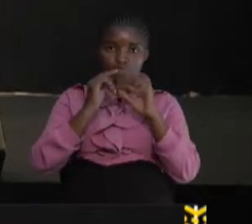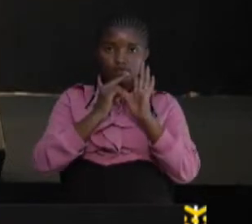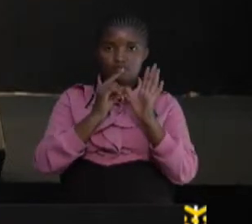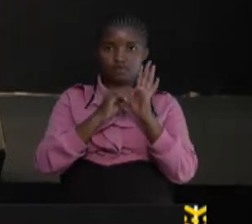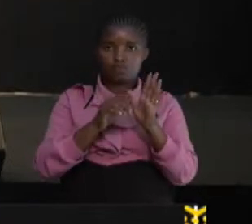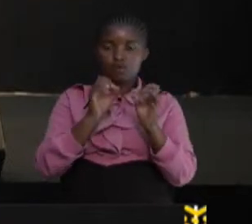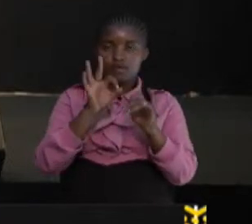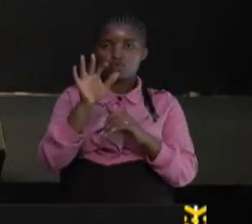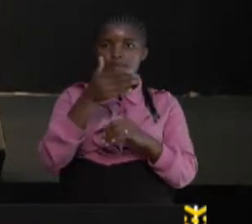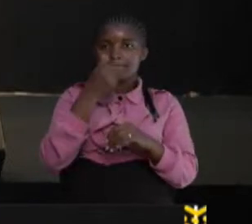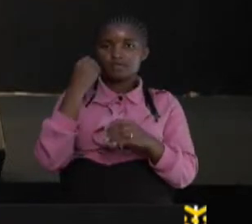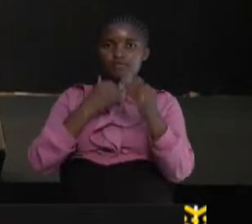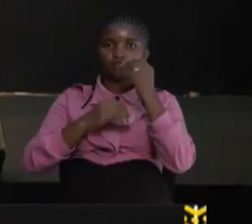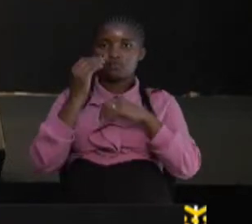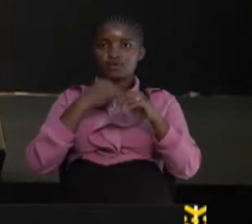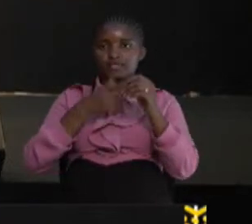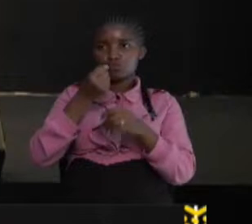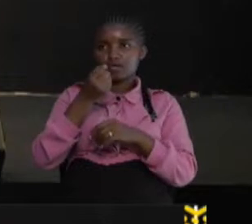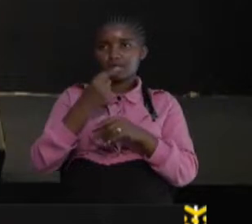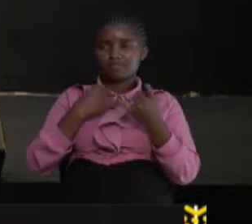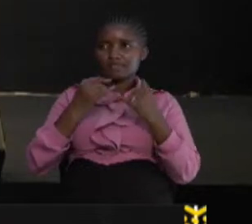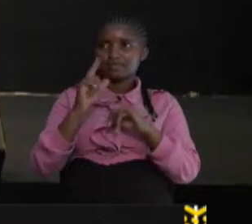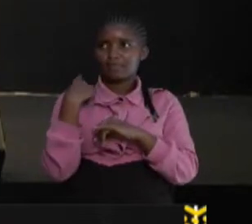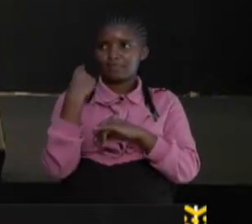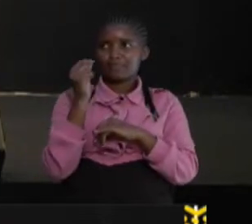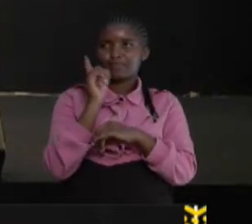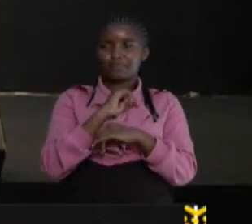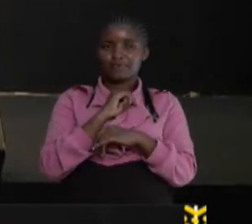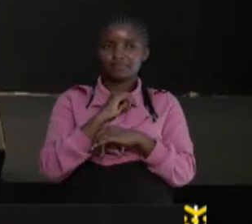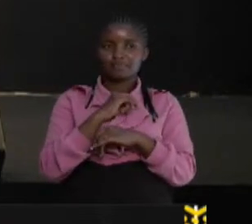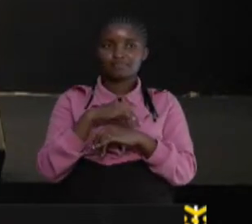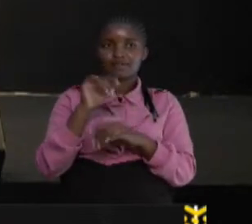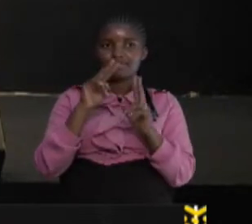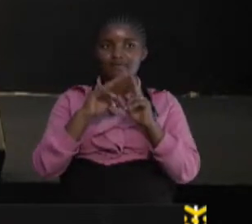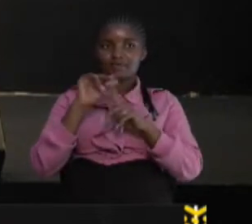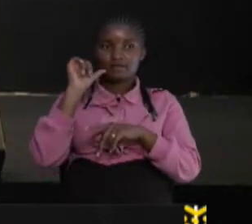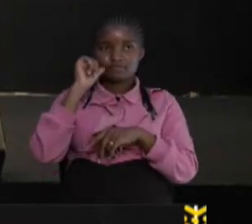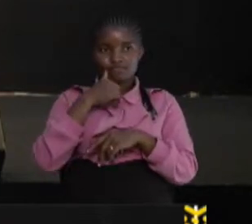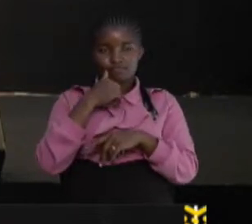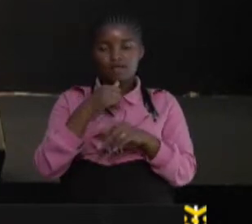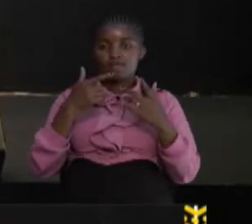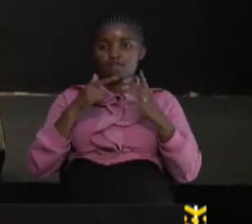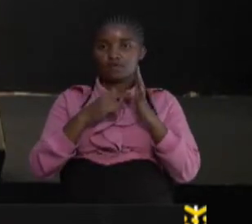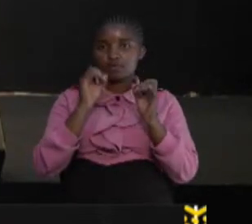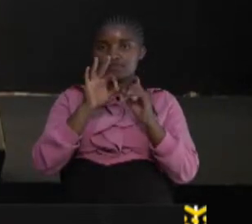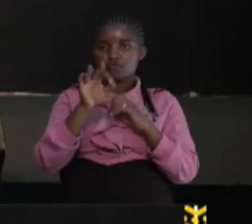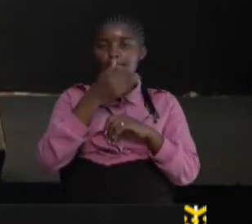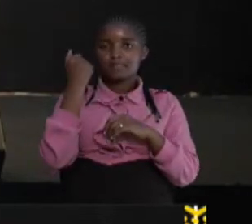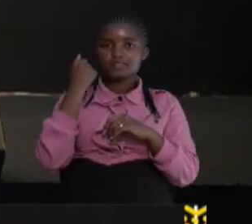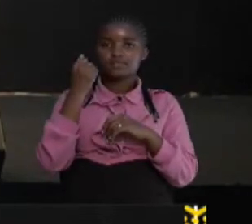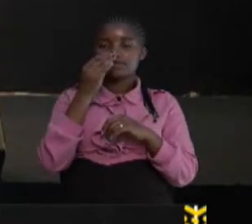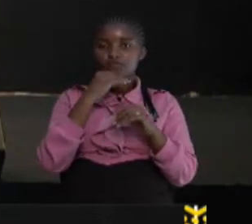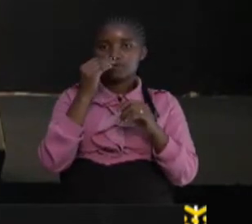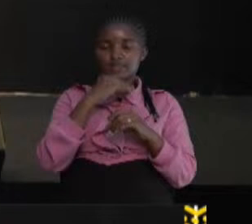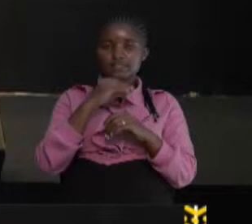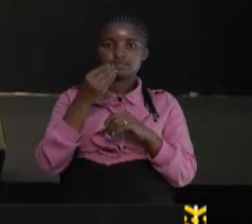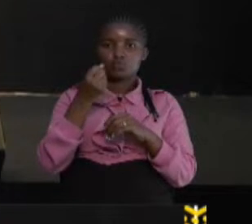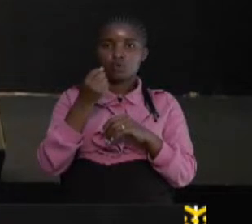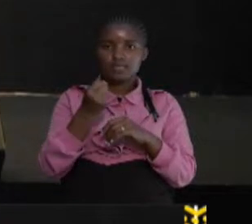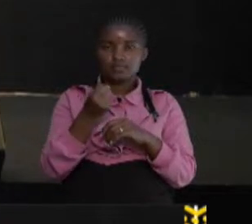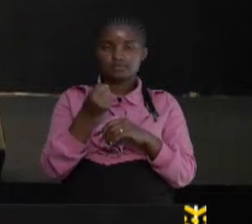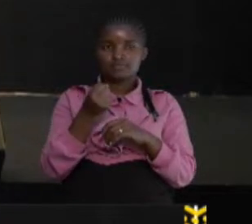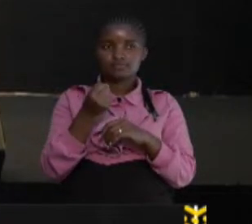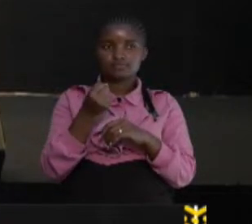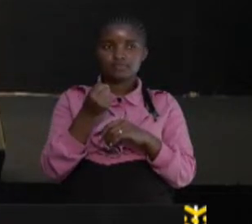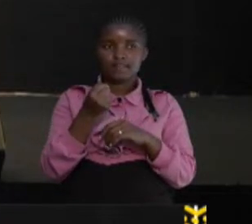ugali. I mean, I tried that a couple days ago, and it's nice. Say your best food is ugali, your best meal in life